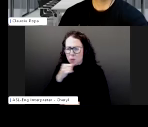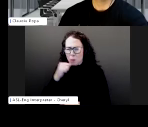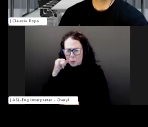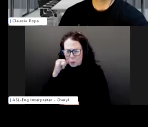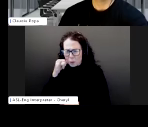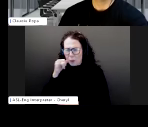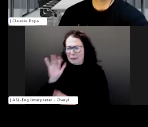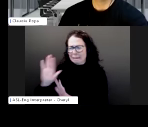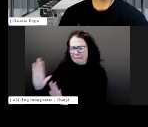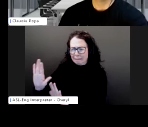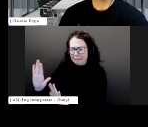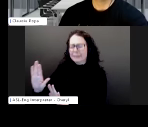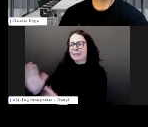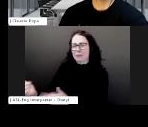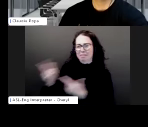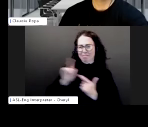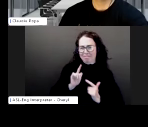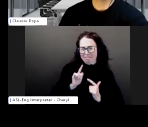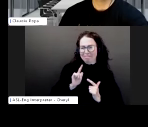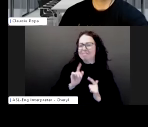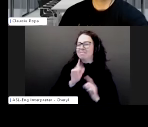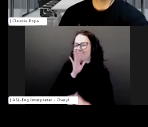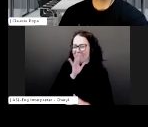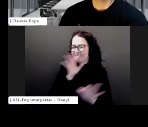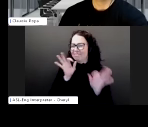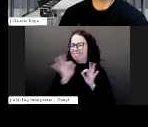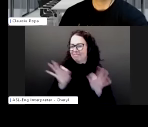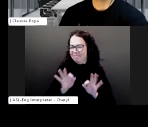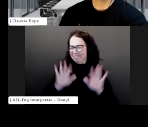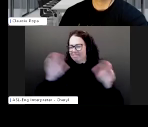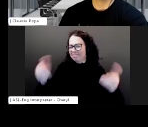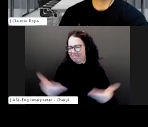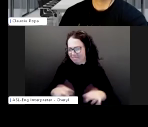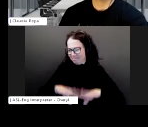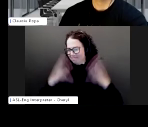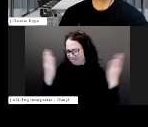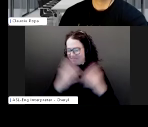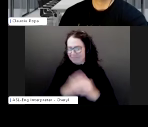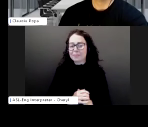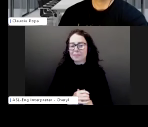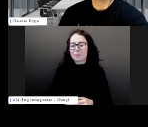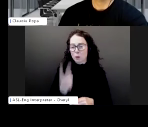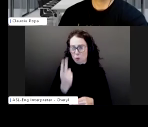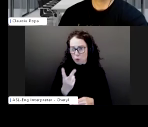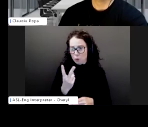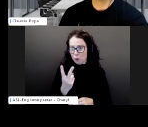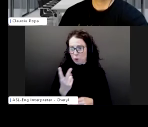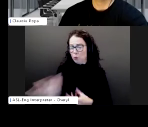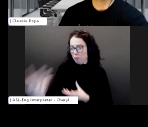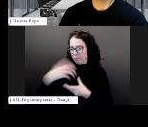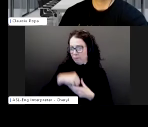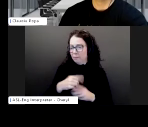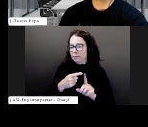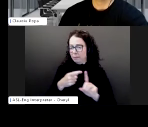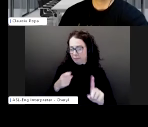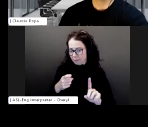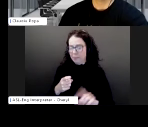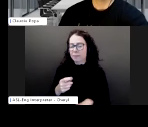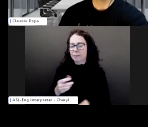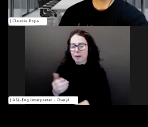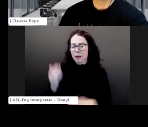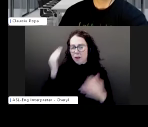on. And today we are welcoming two speakers from KnowledgeFlow Cybersafety Foundation, Claudiu Popa and